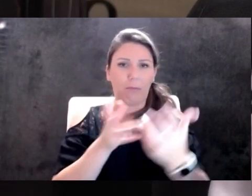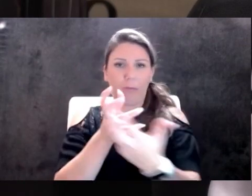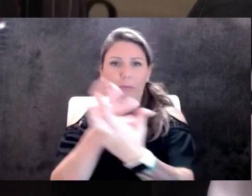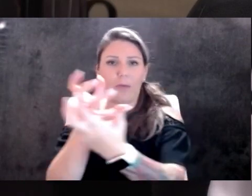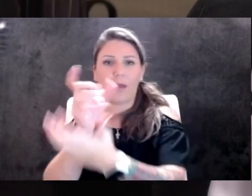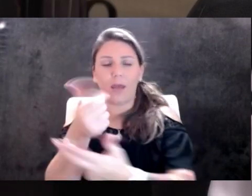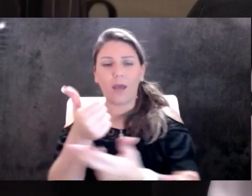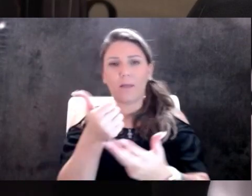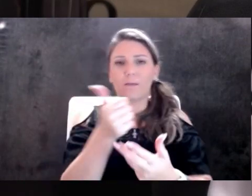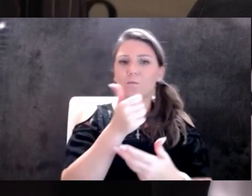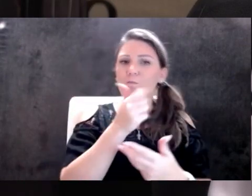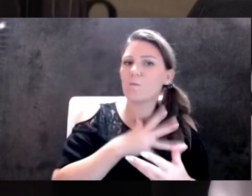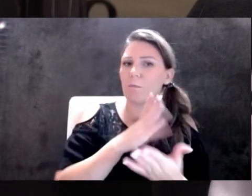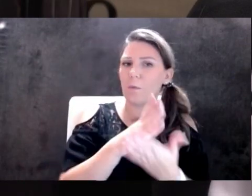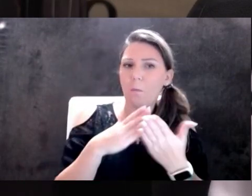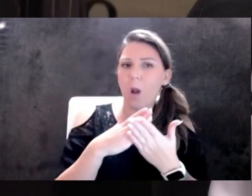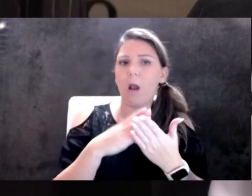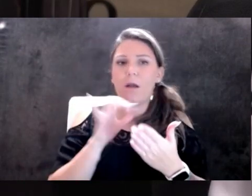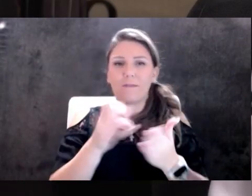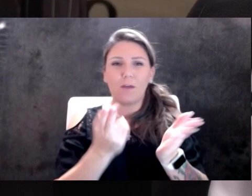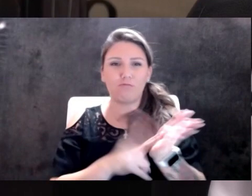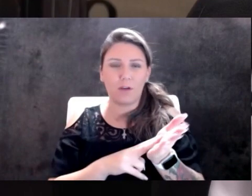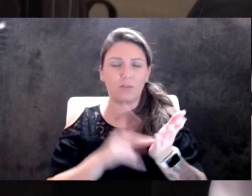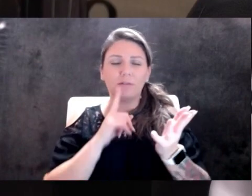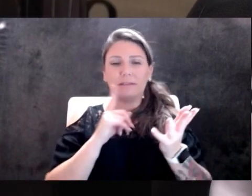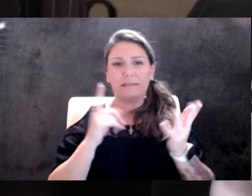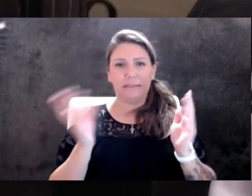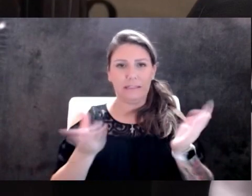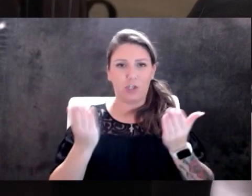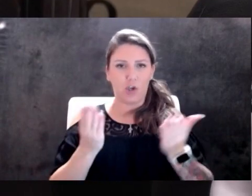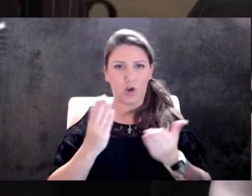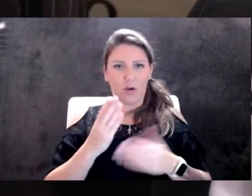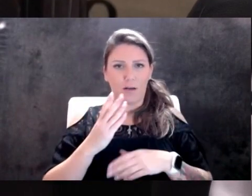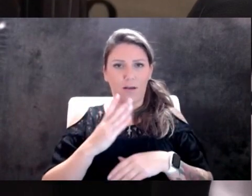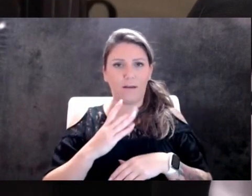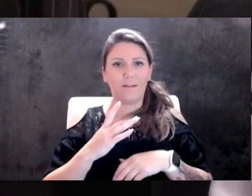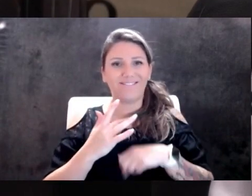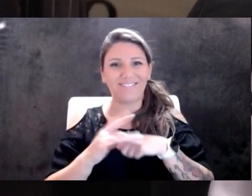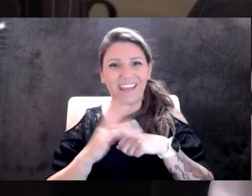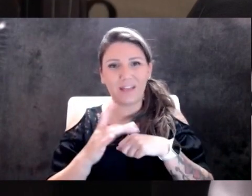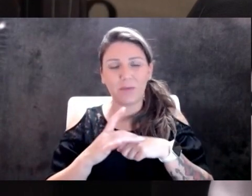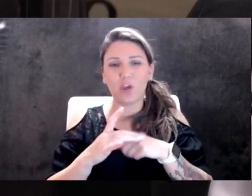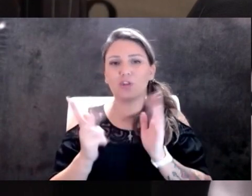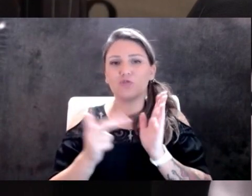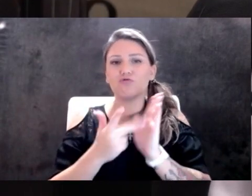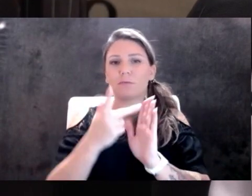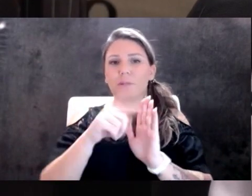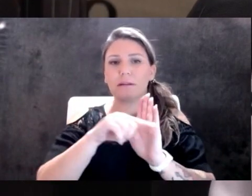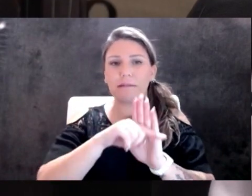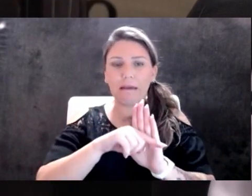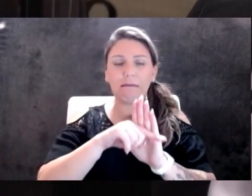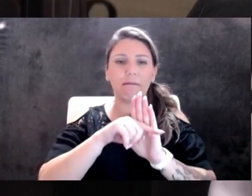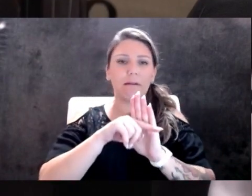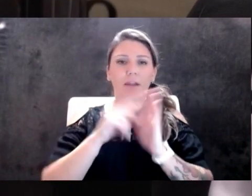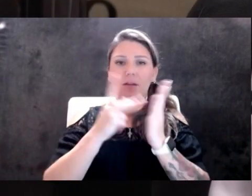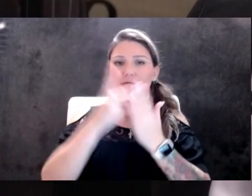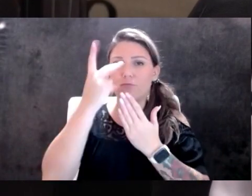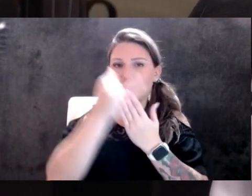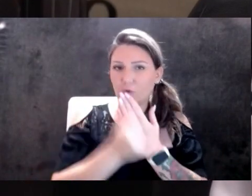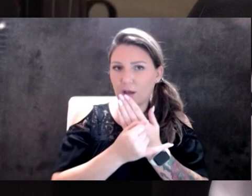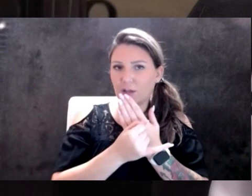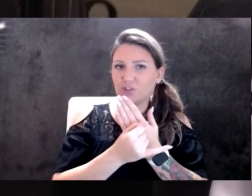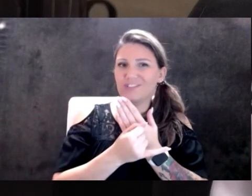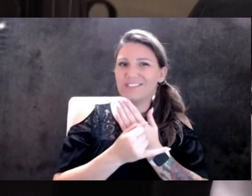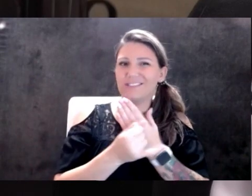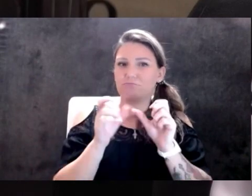And we have one such registry here available at KU. It's called a Triple Negative Breast Cancer Project Registry that's been ongoing